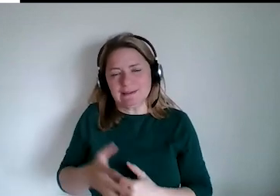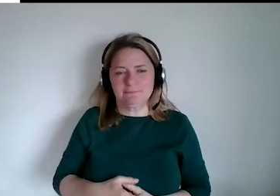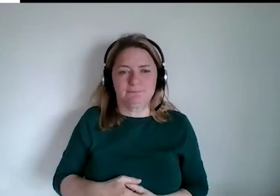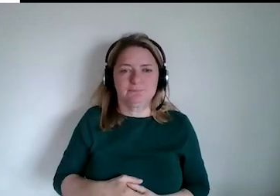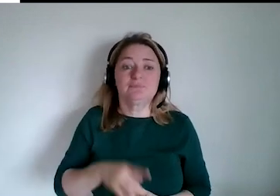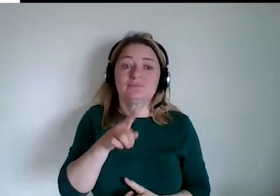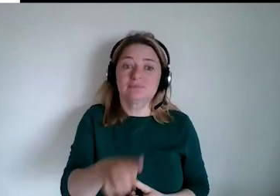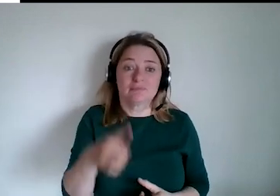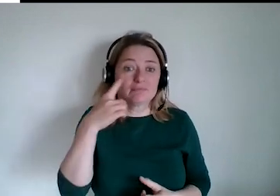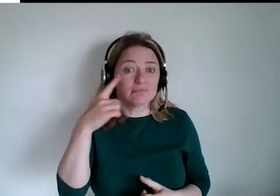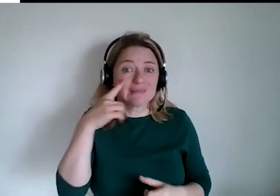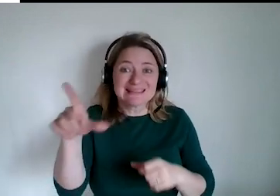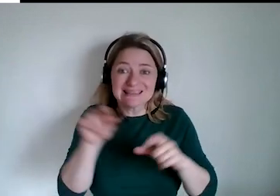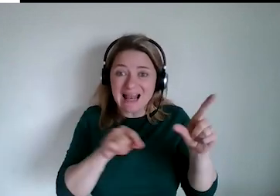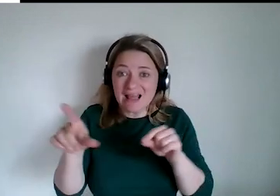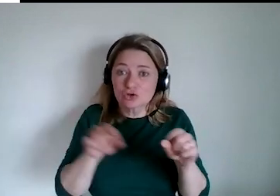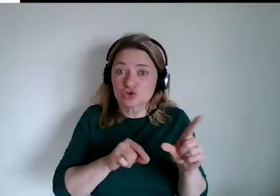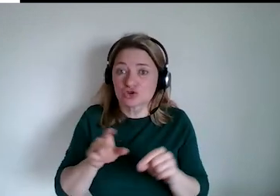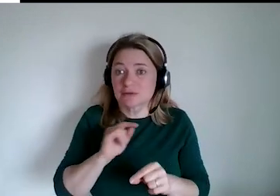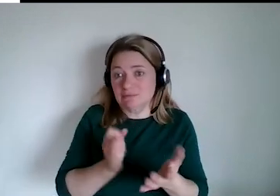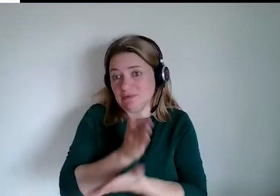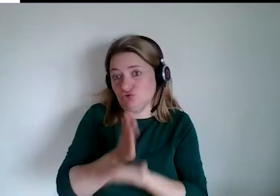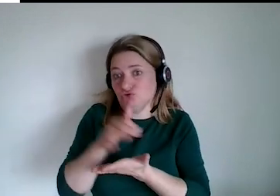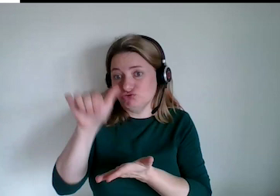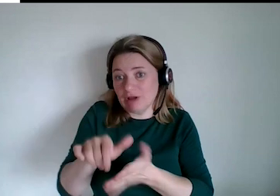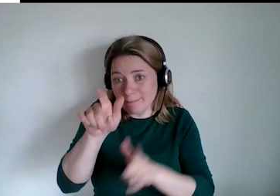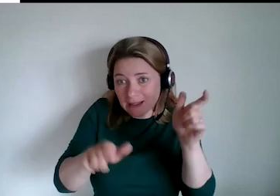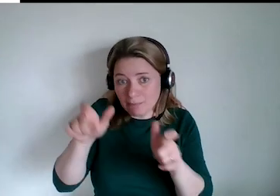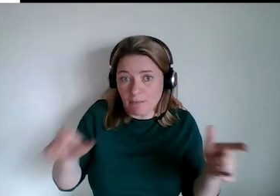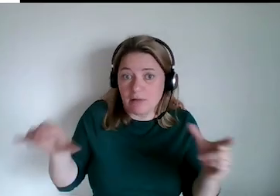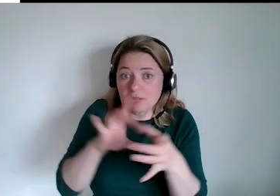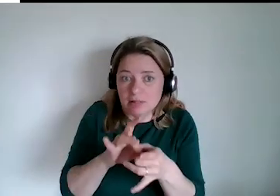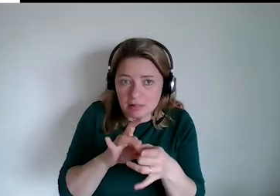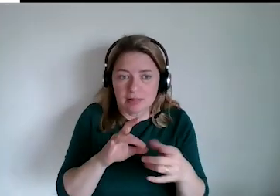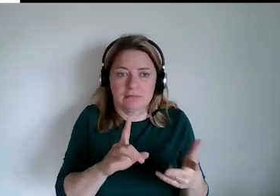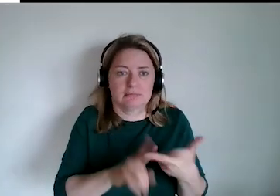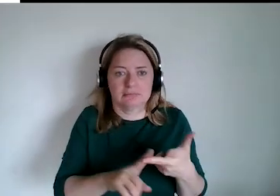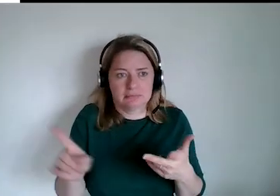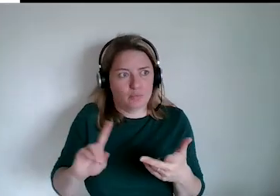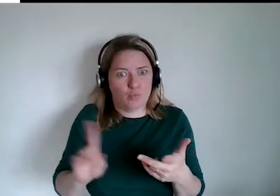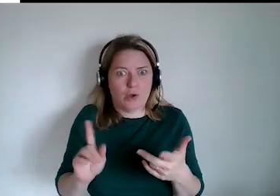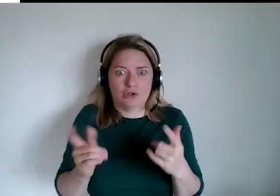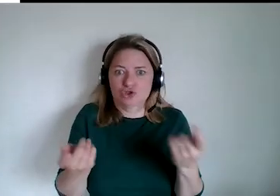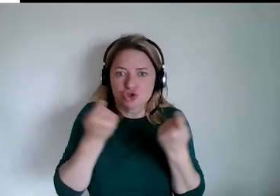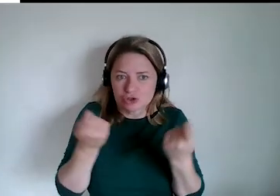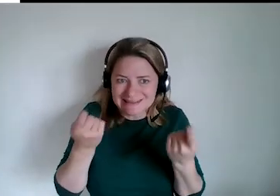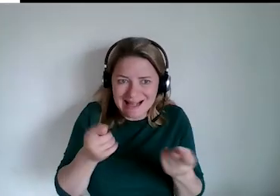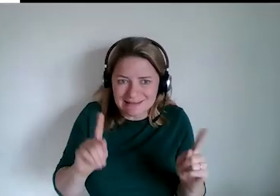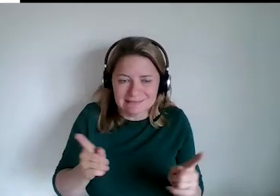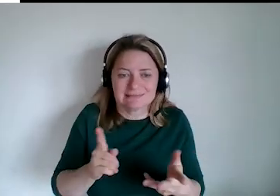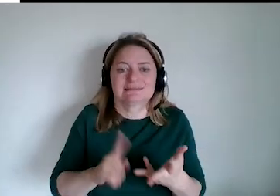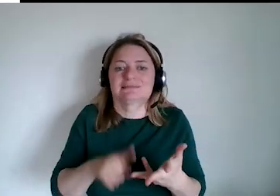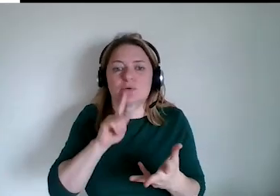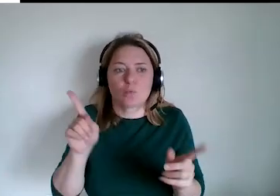at selection, are we getting the right people in? What determines success? What determines